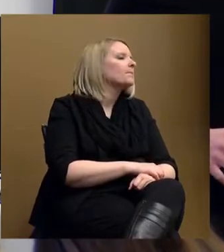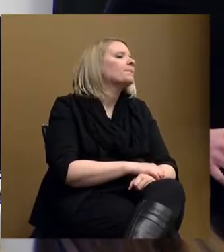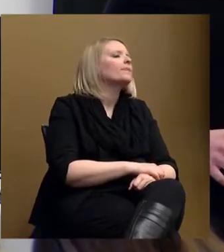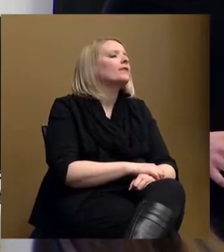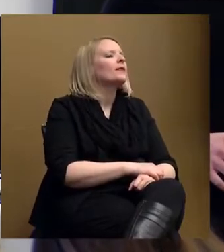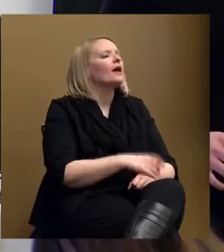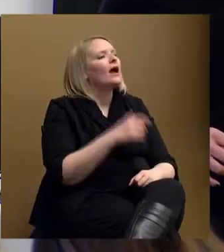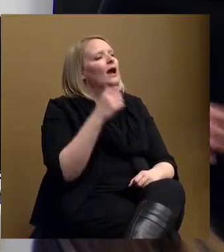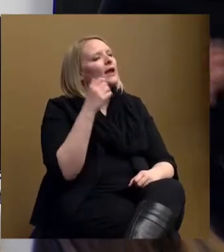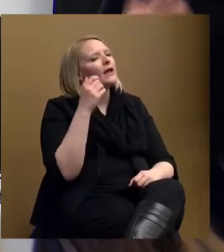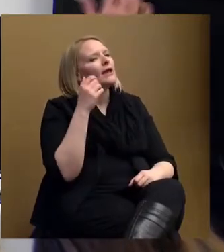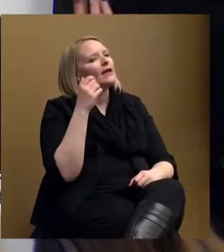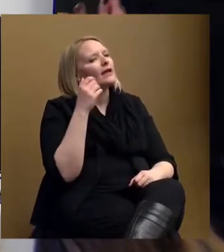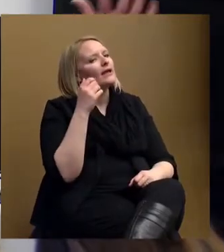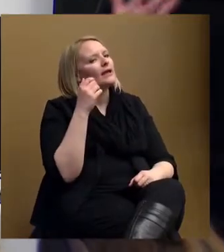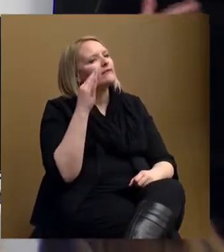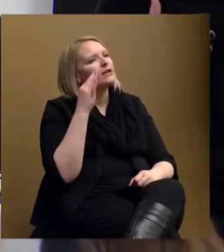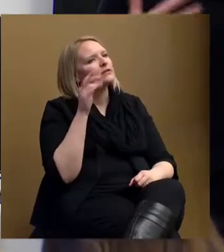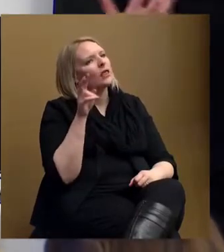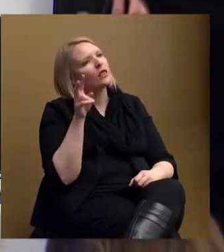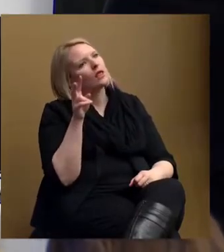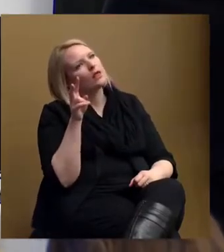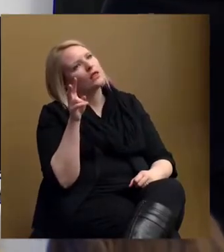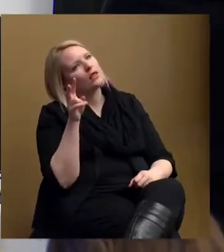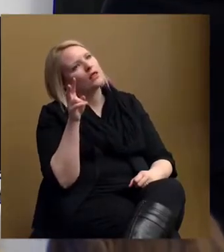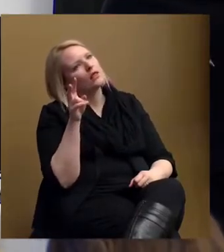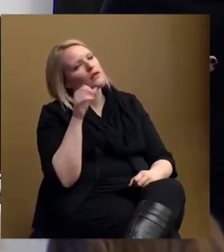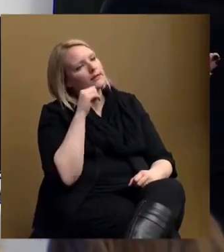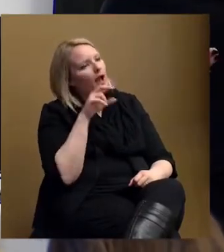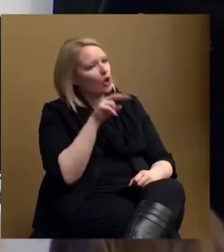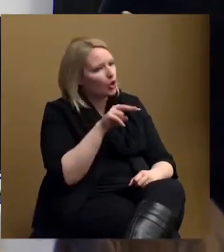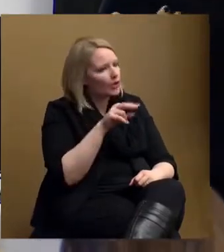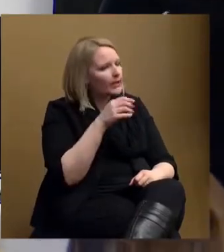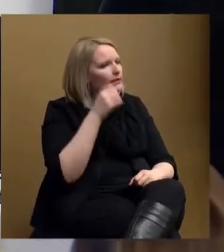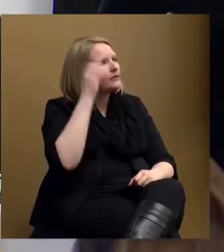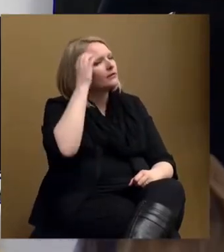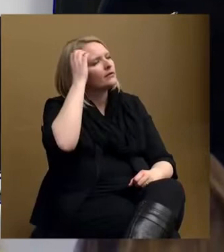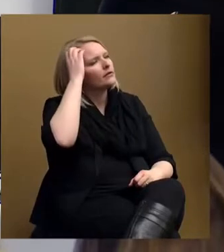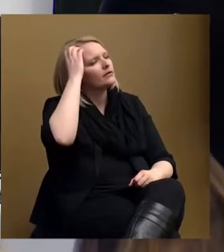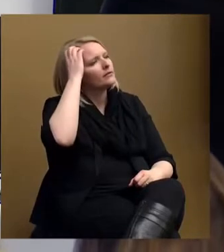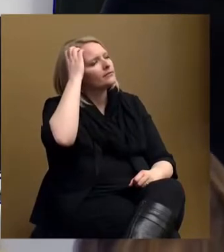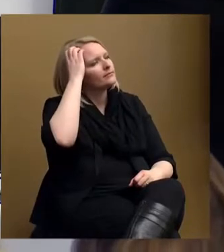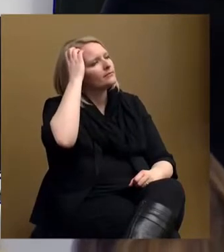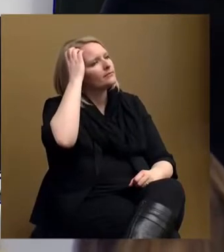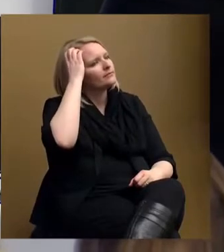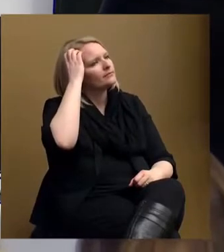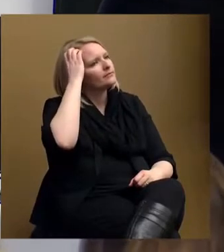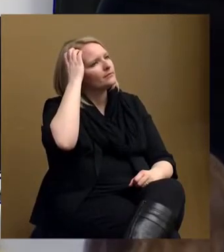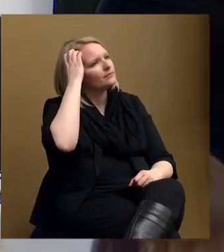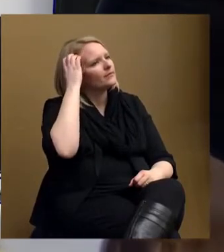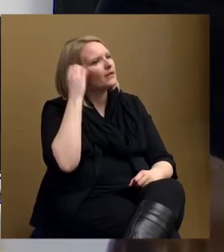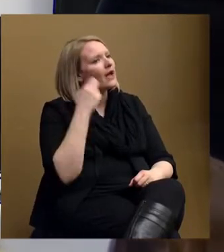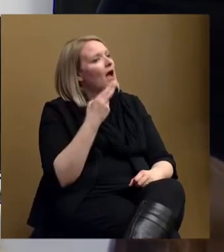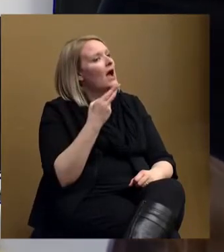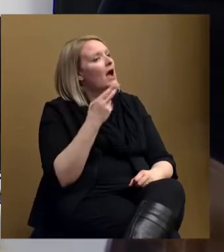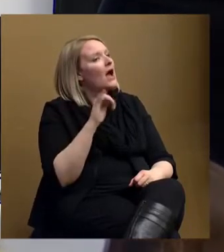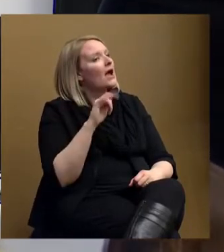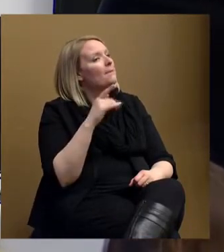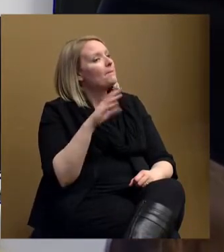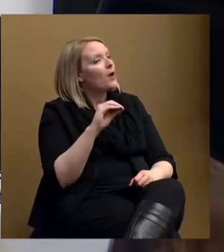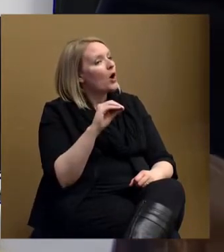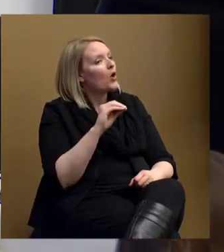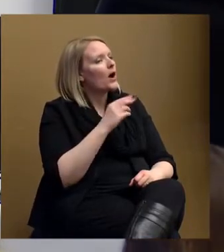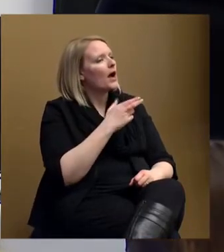if he's blanking, staring off, not looking, okay? So is he hypo or